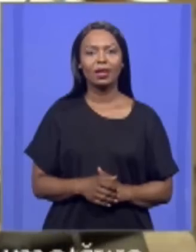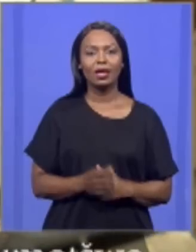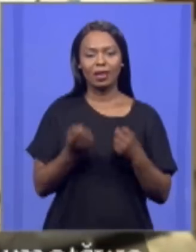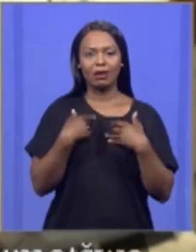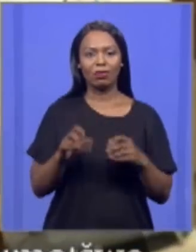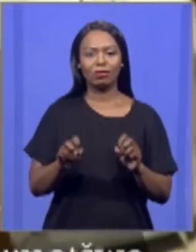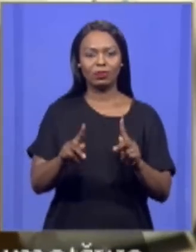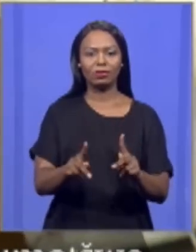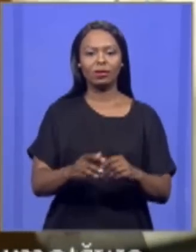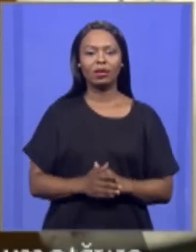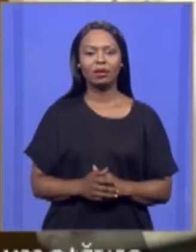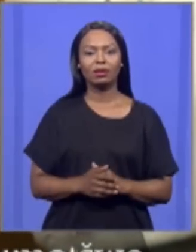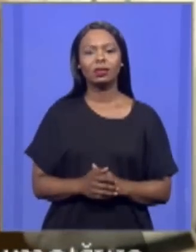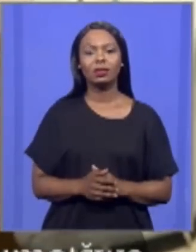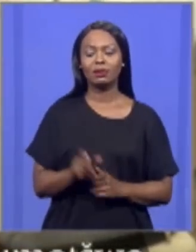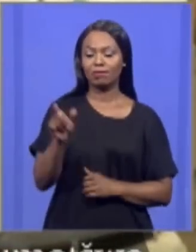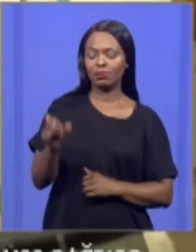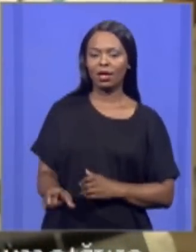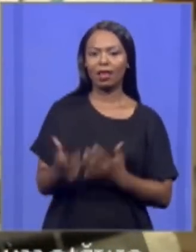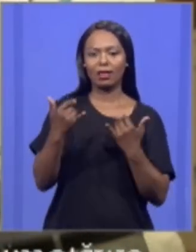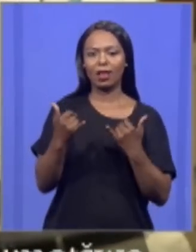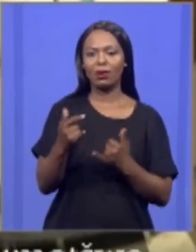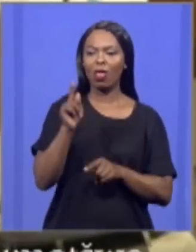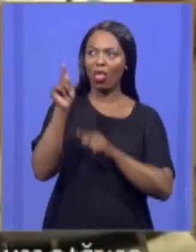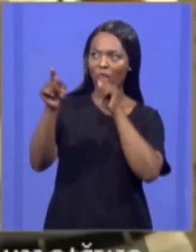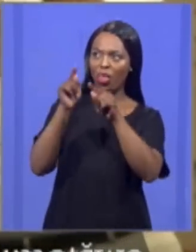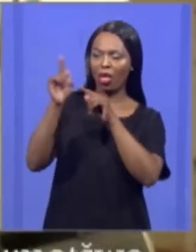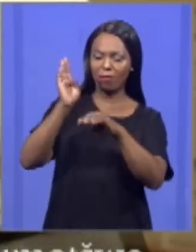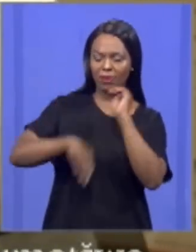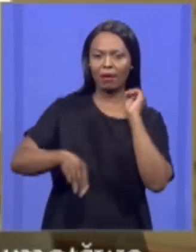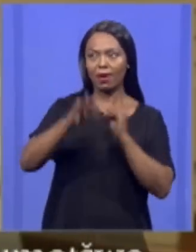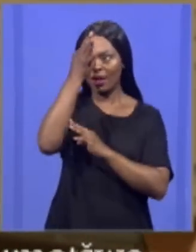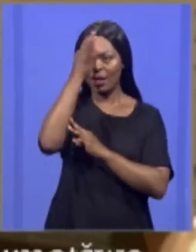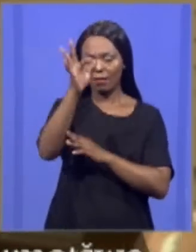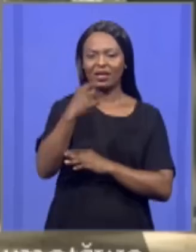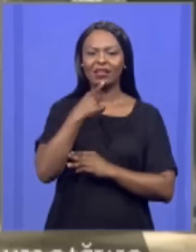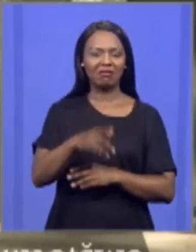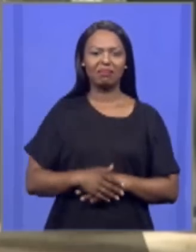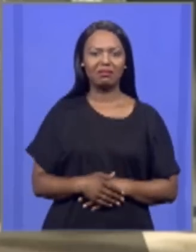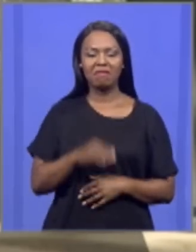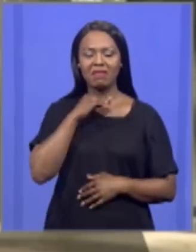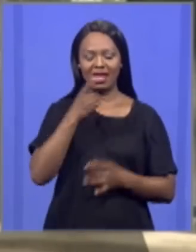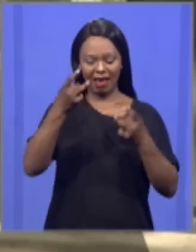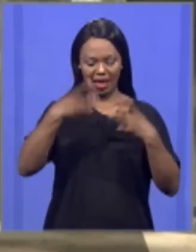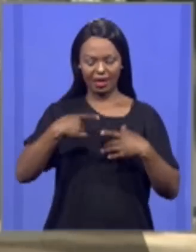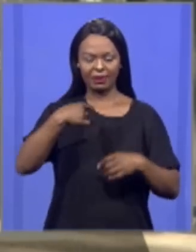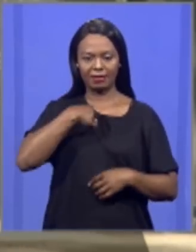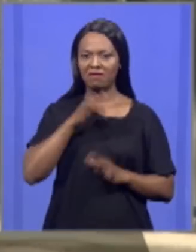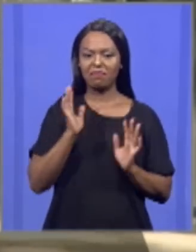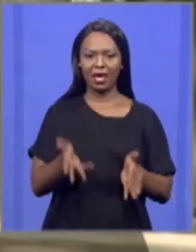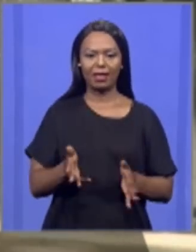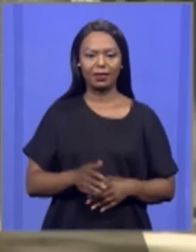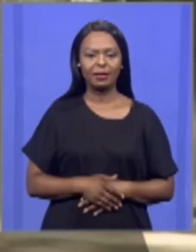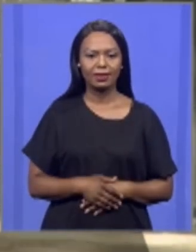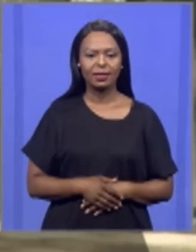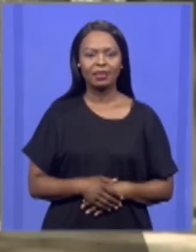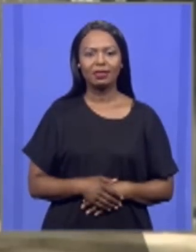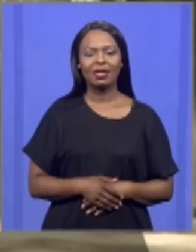ke lethabo go yena ga bjale o latofatša mmušo ka gore se ke molato wa lehloyo. What we see here is hate